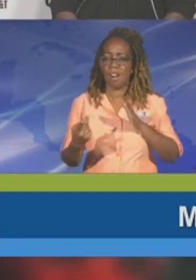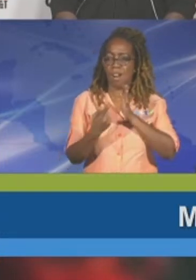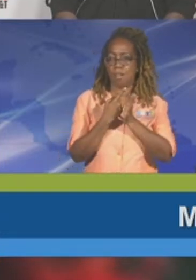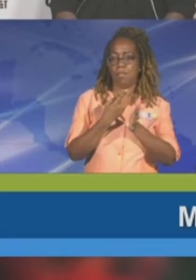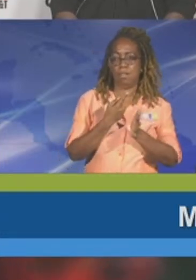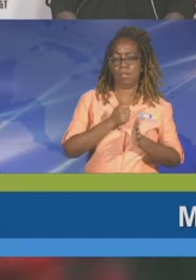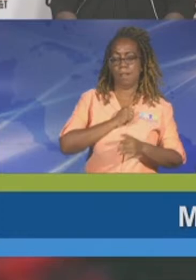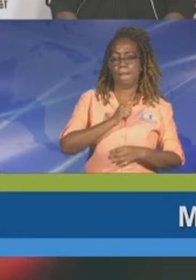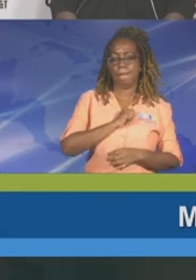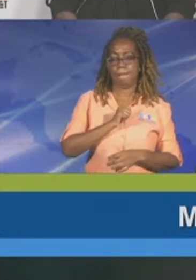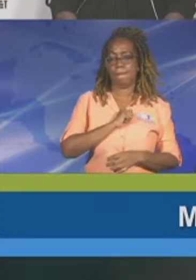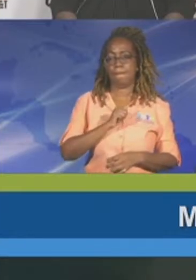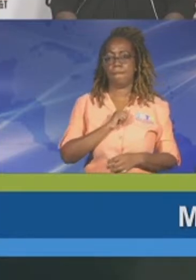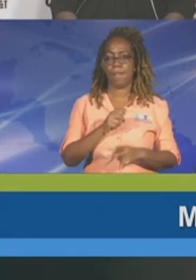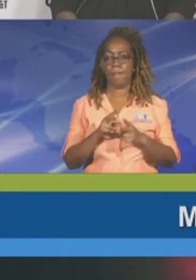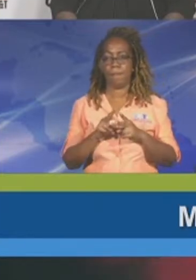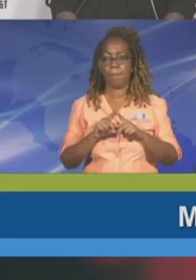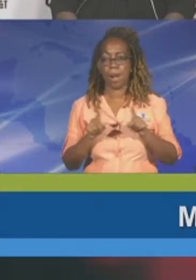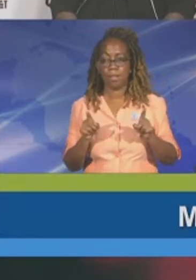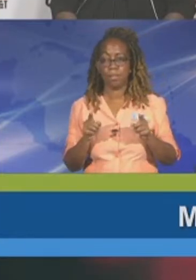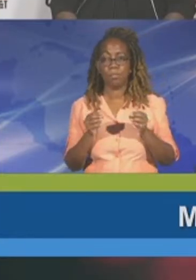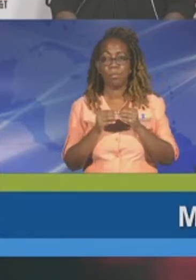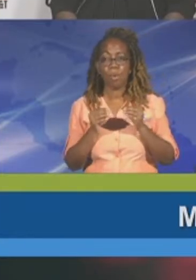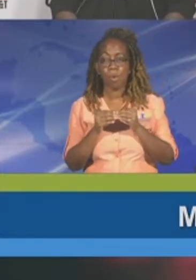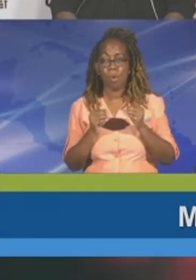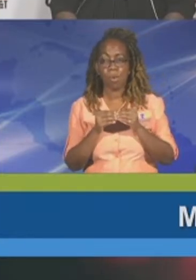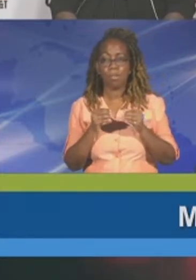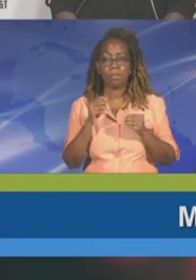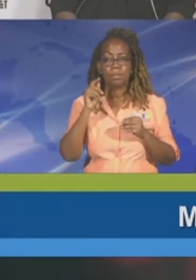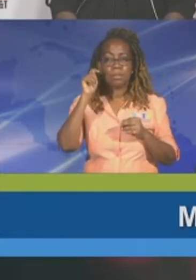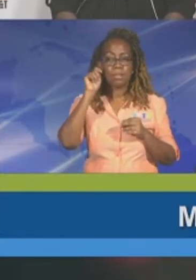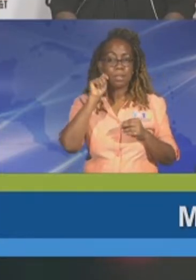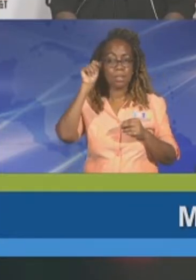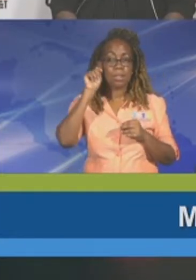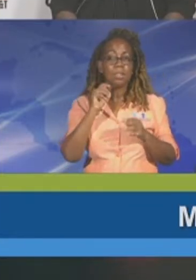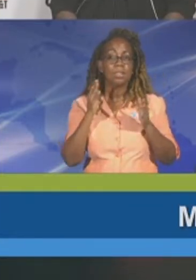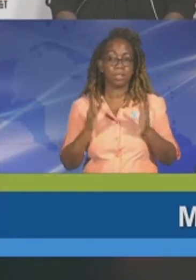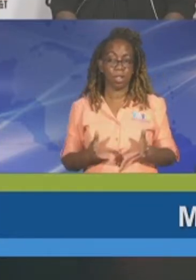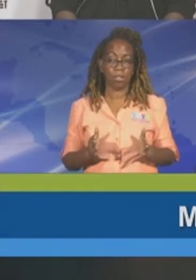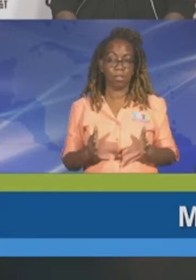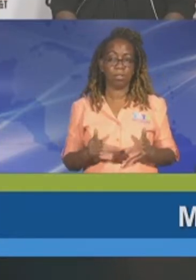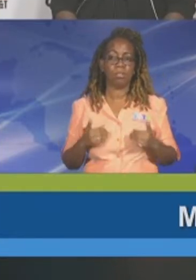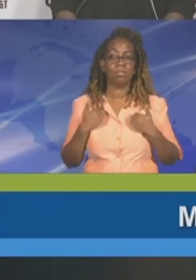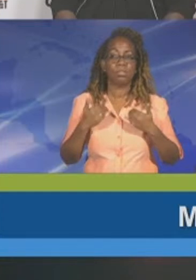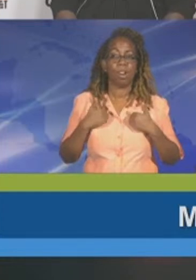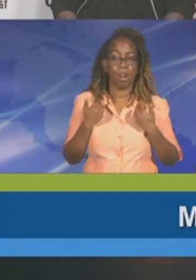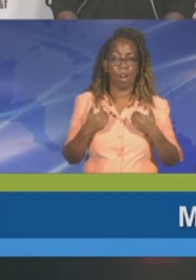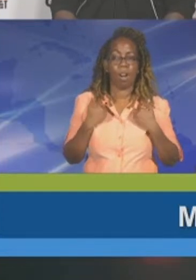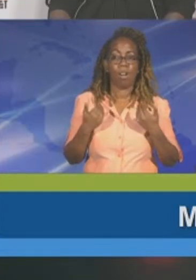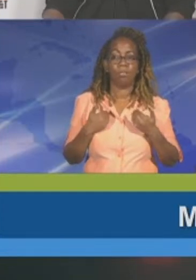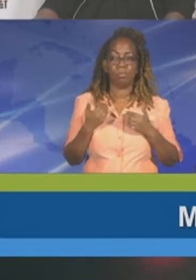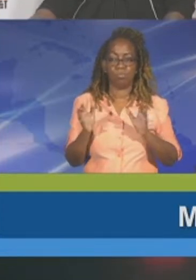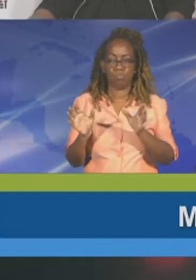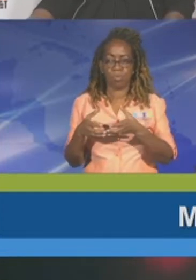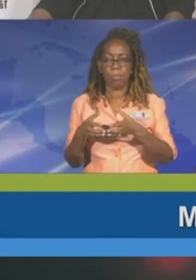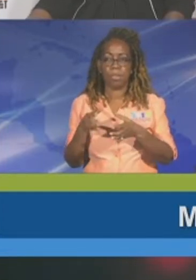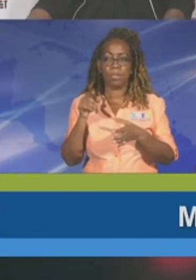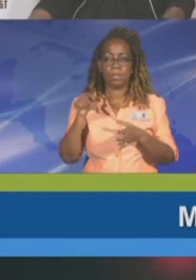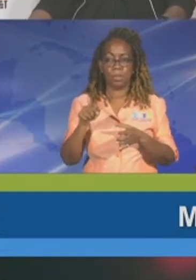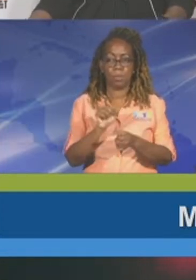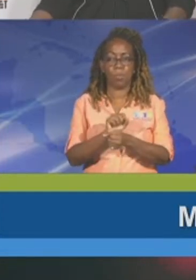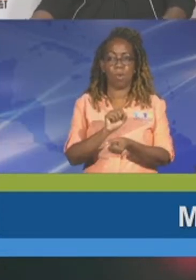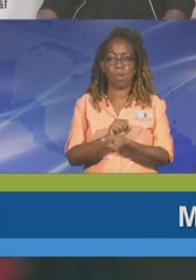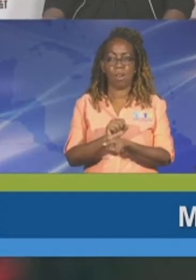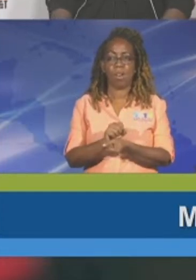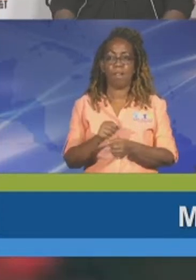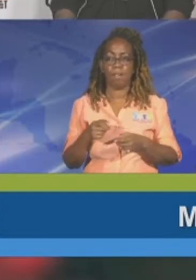However, it's more common in adolescents, younger adults, and adults in the working age group. Next slide,